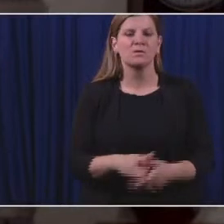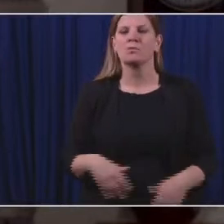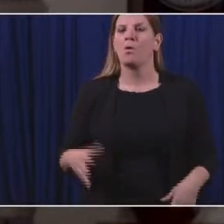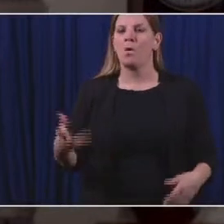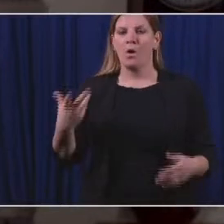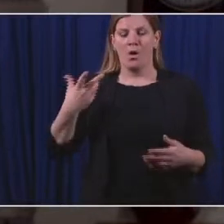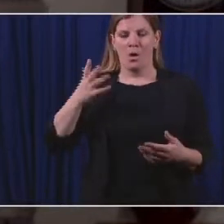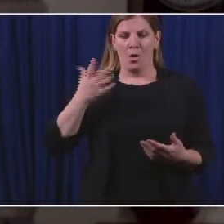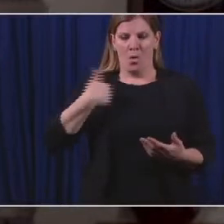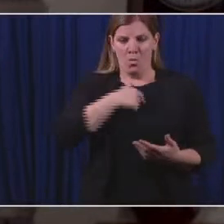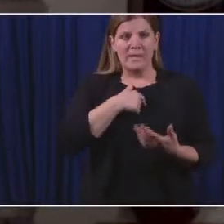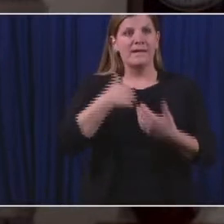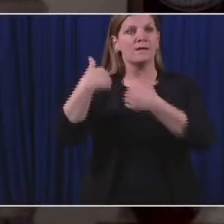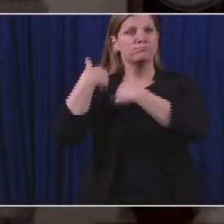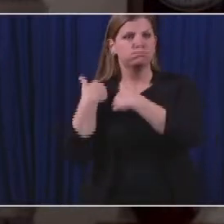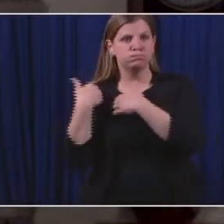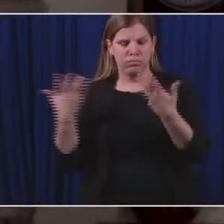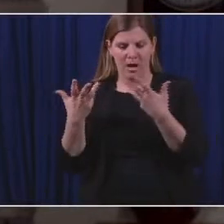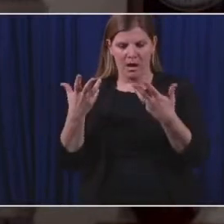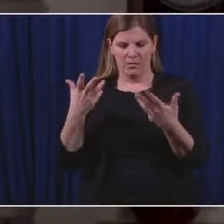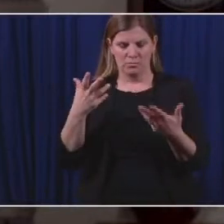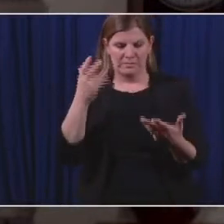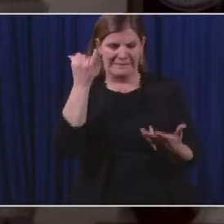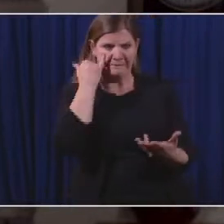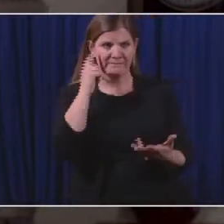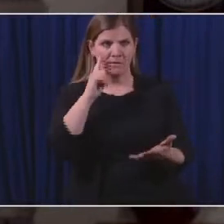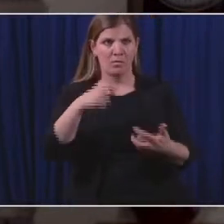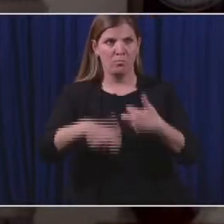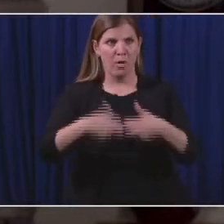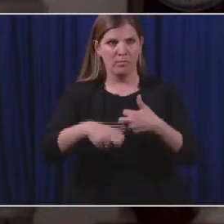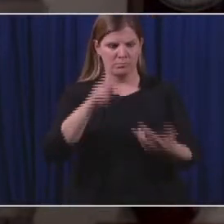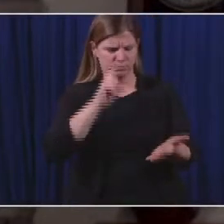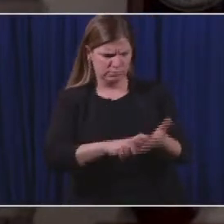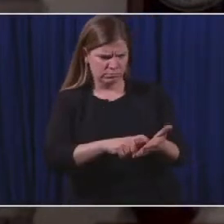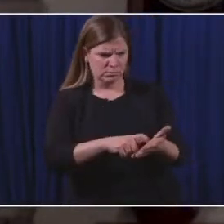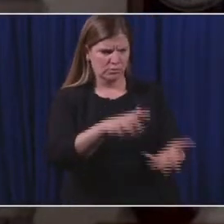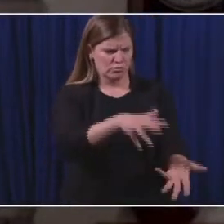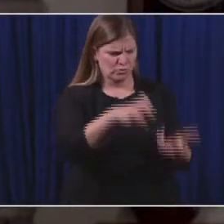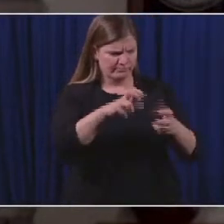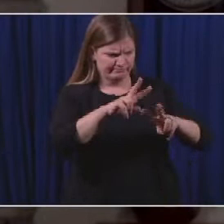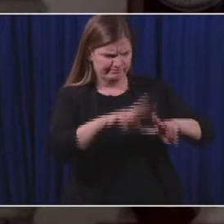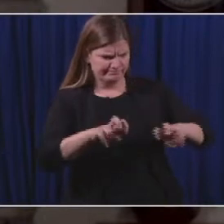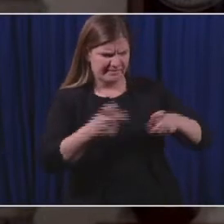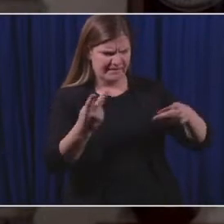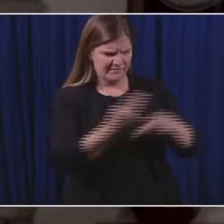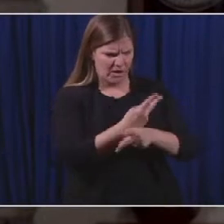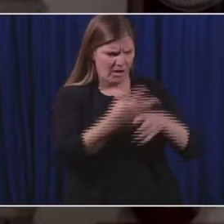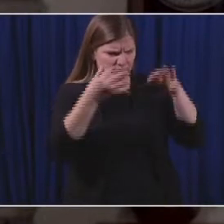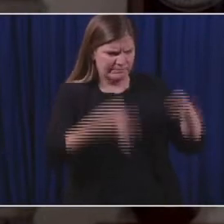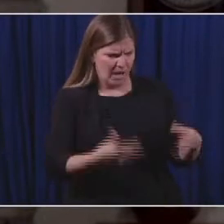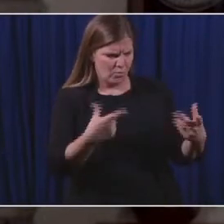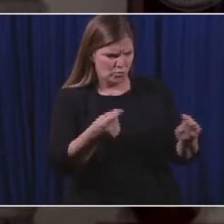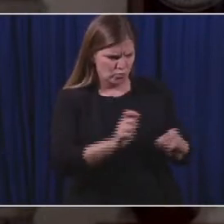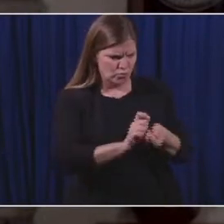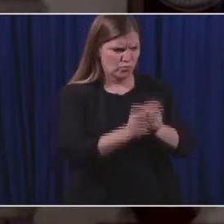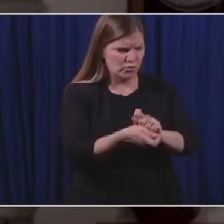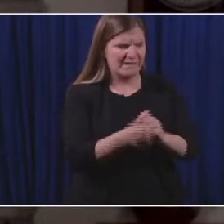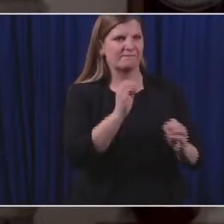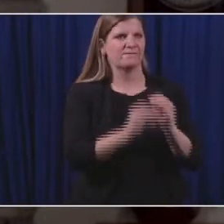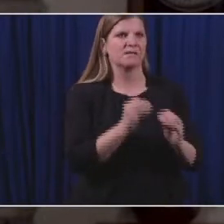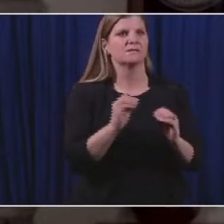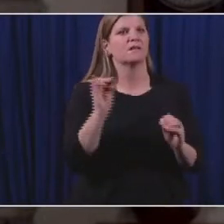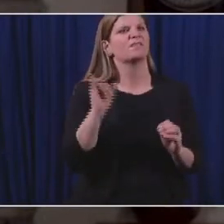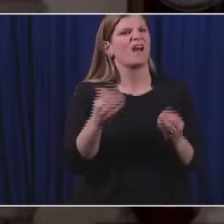and quick and change things if we're seeing that there is a problem in some area. You have over